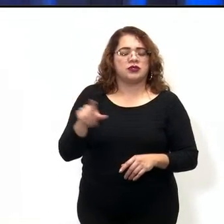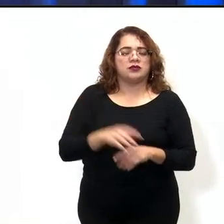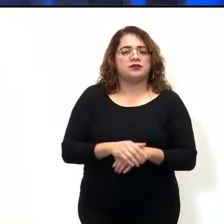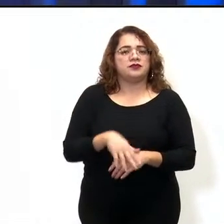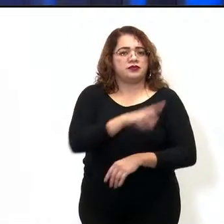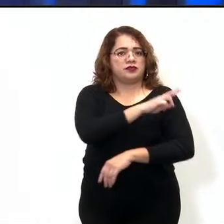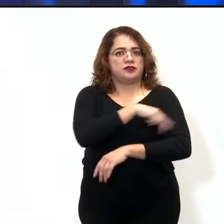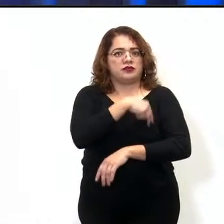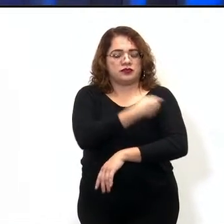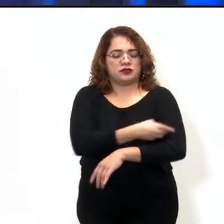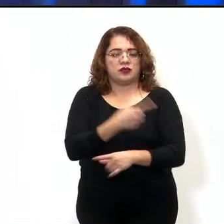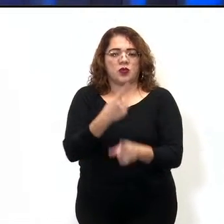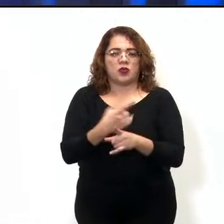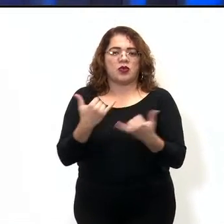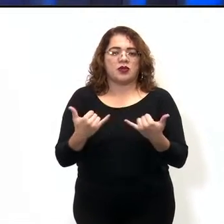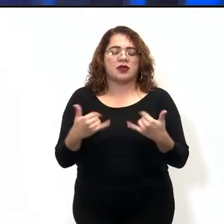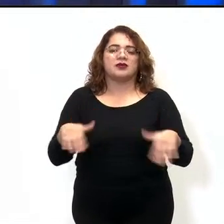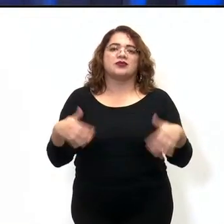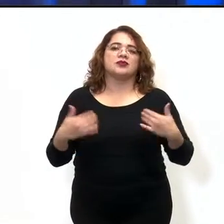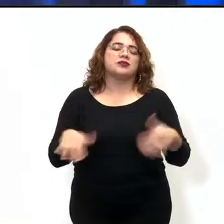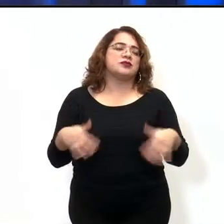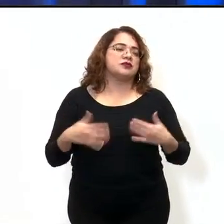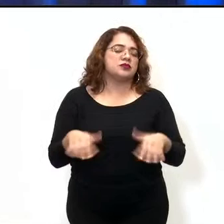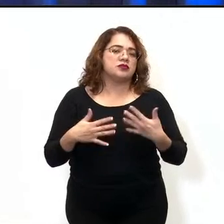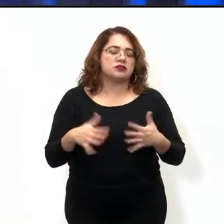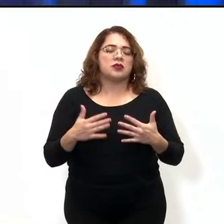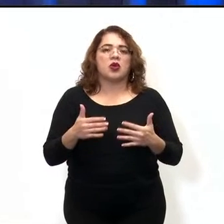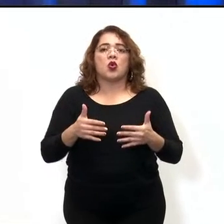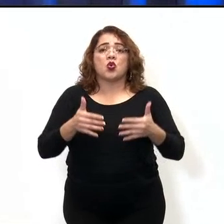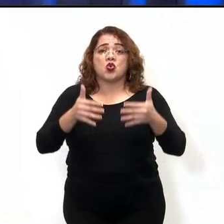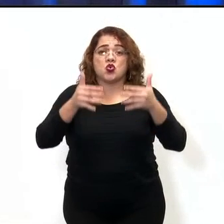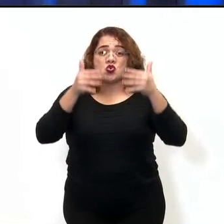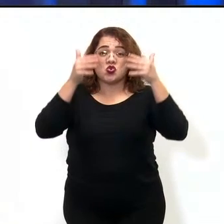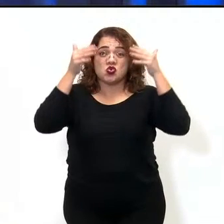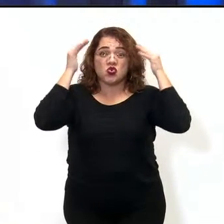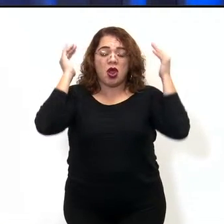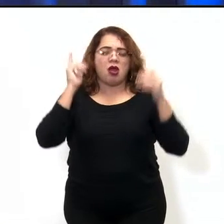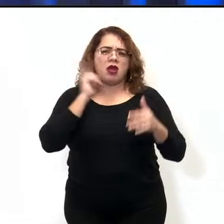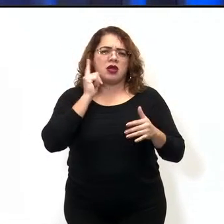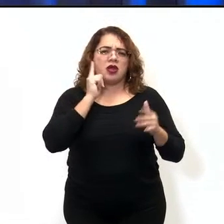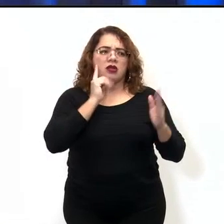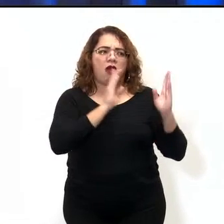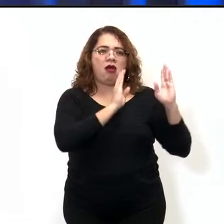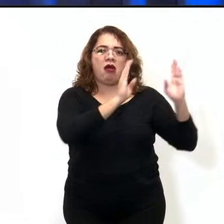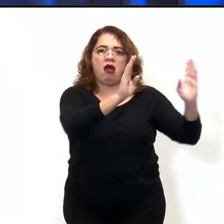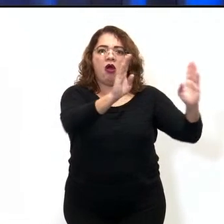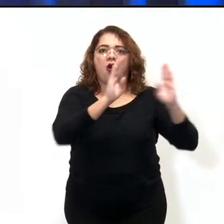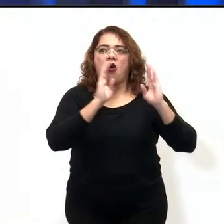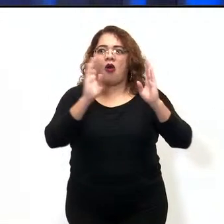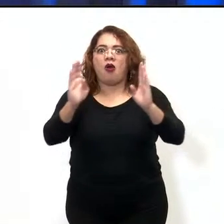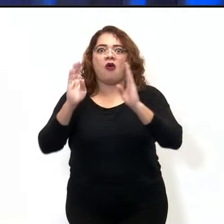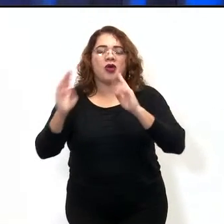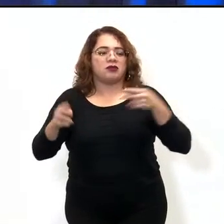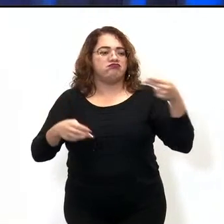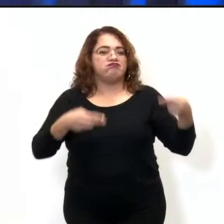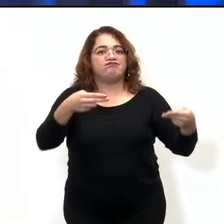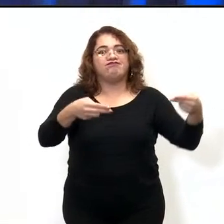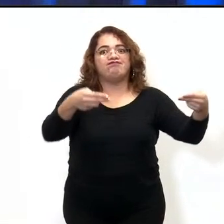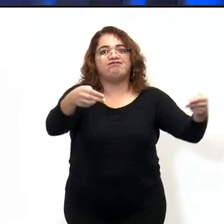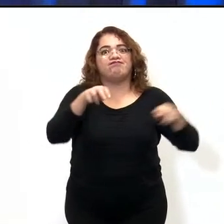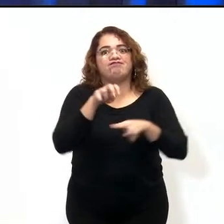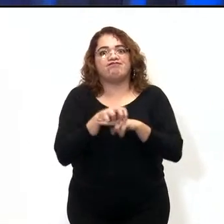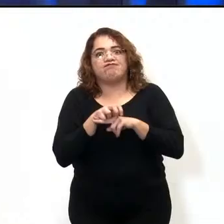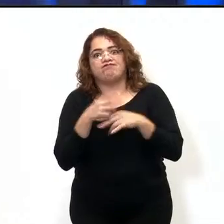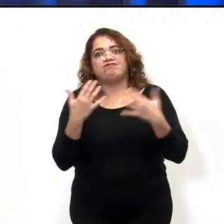Our hospitals are overwhelmed with some patients being treated in hallways, we're hearing. The community hospital operator claims to have